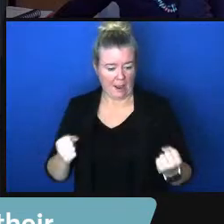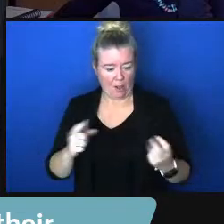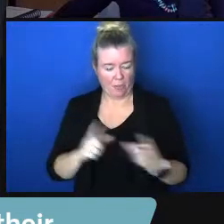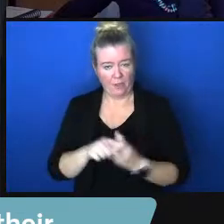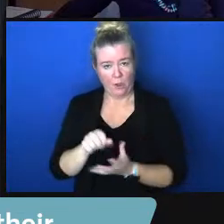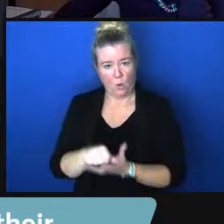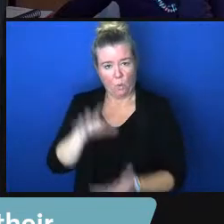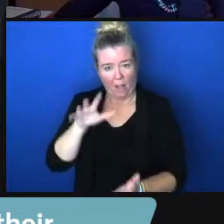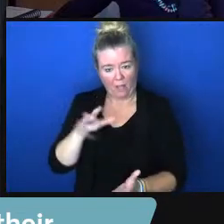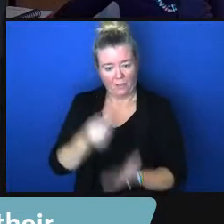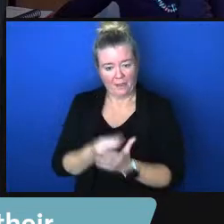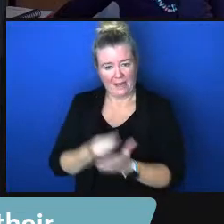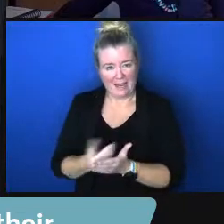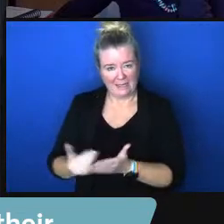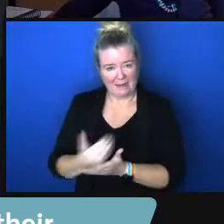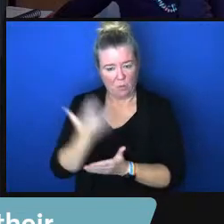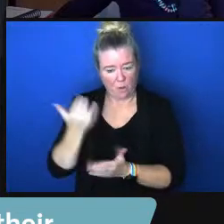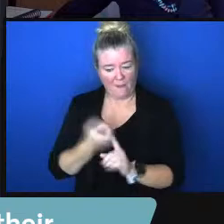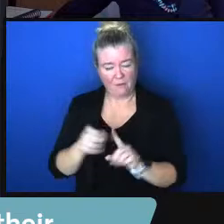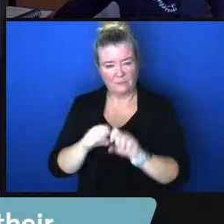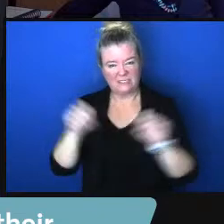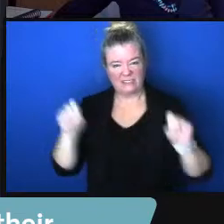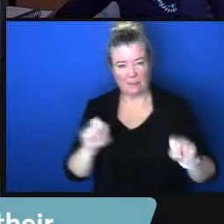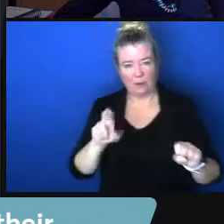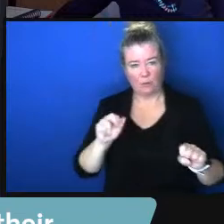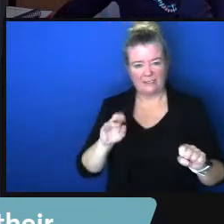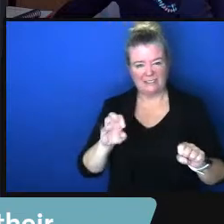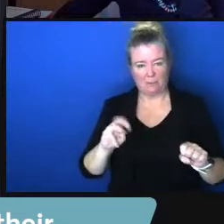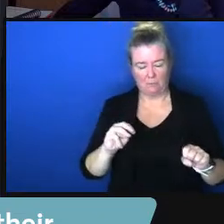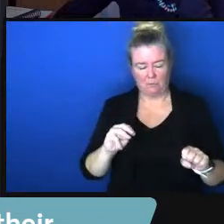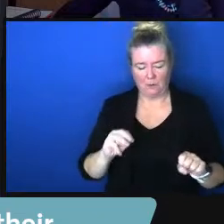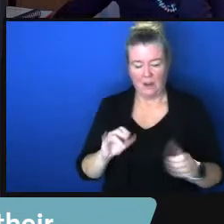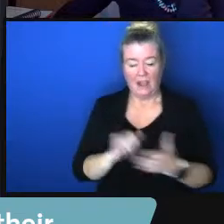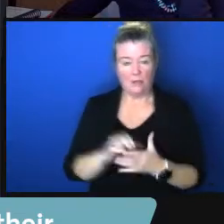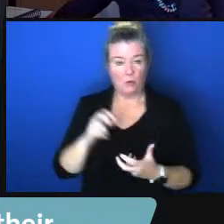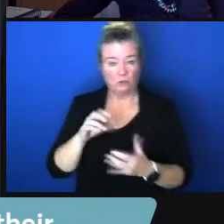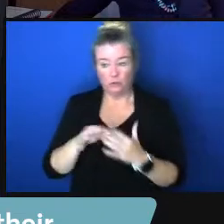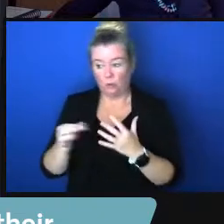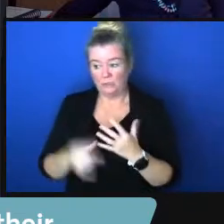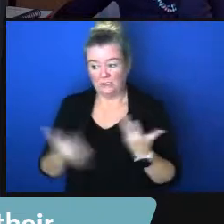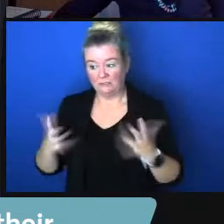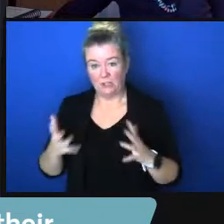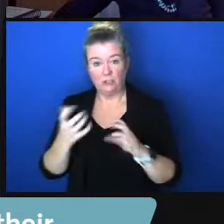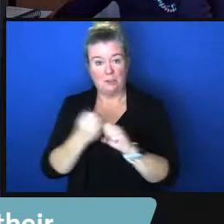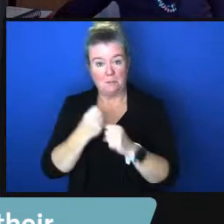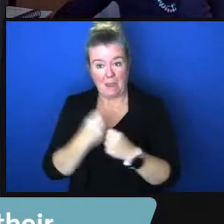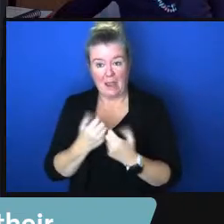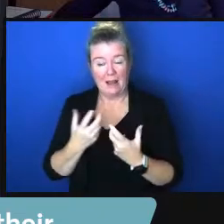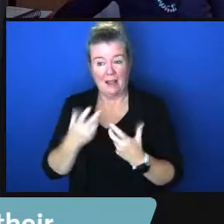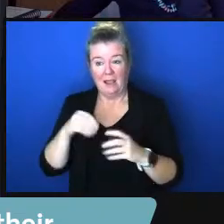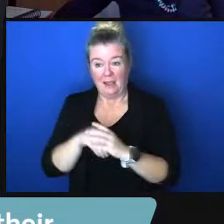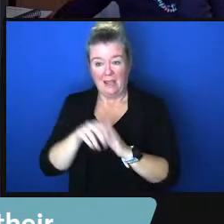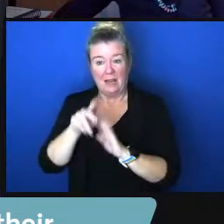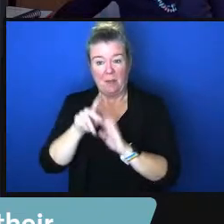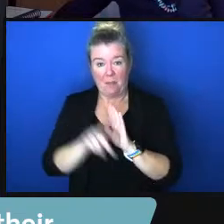and income is because of systemic racism. It's been those choices that have been made in policy for